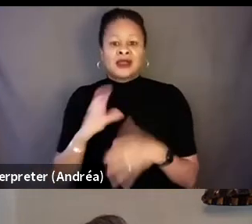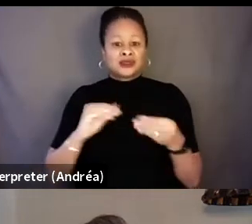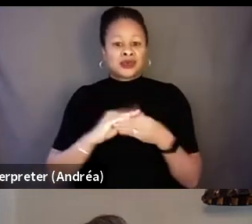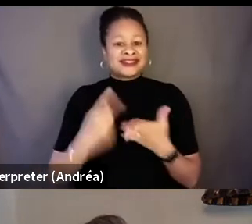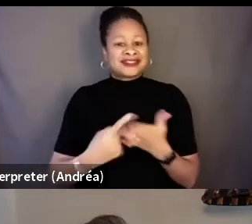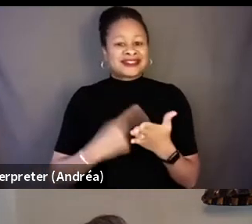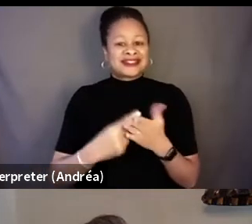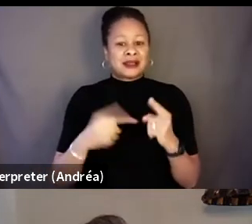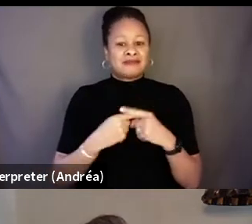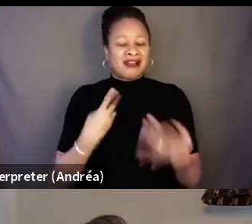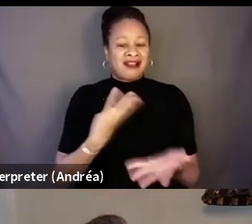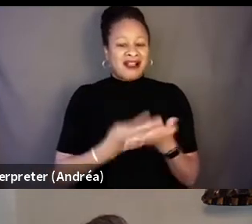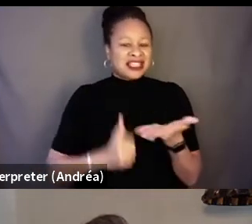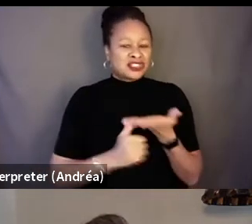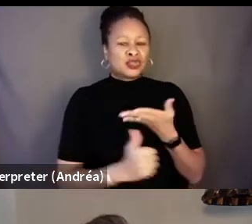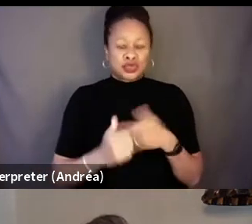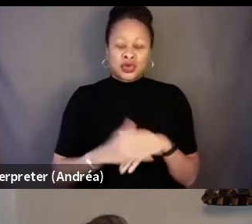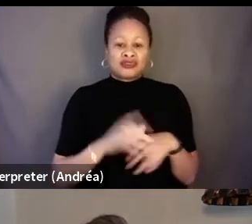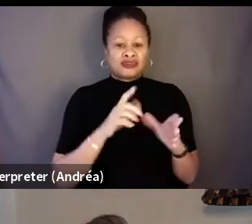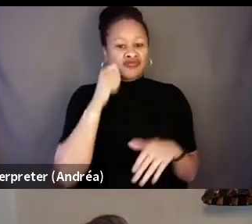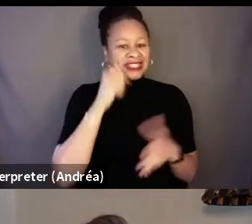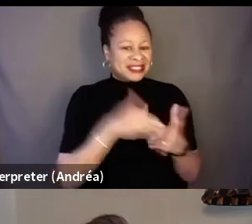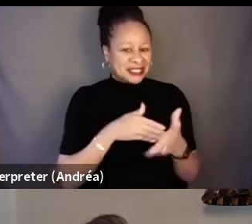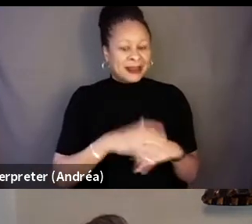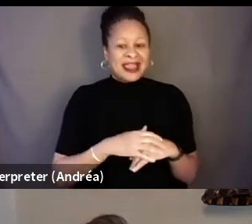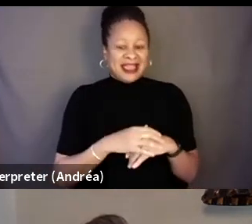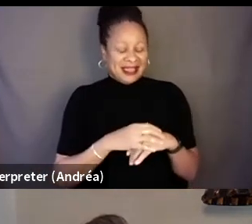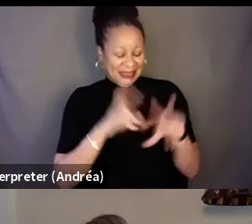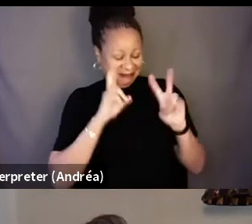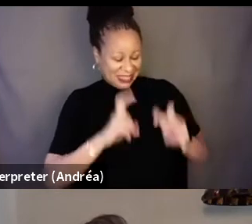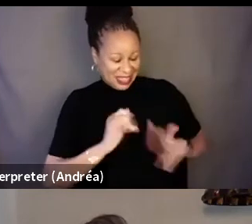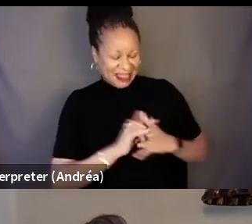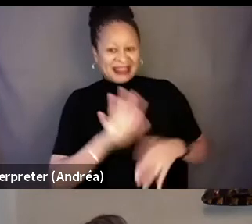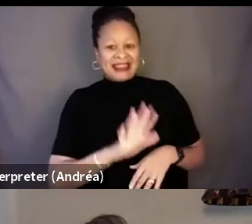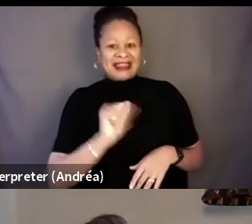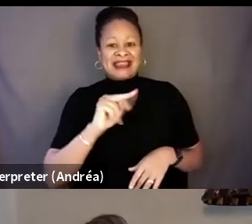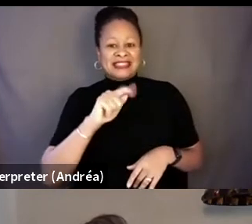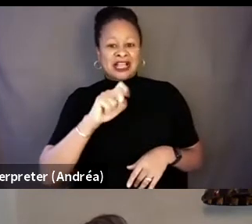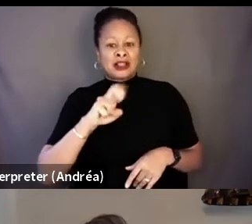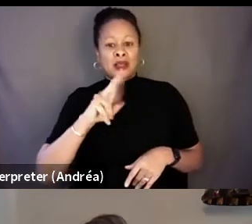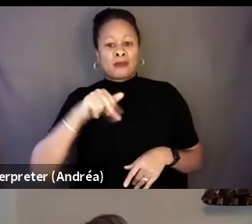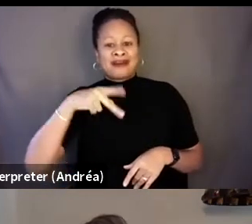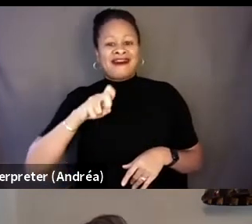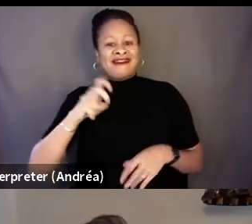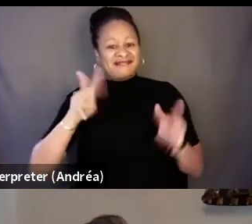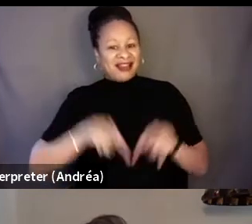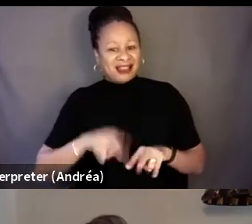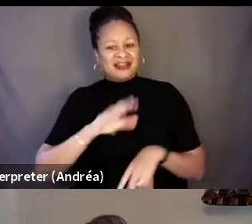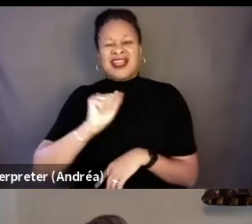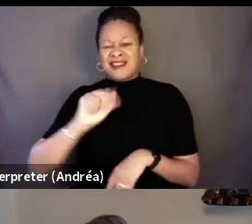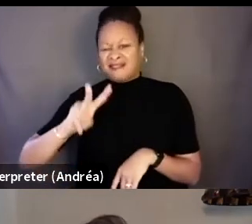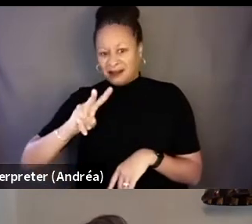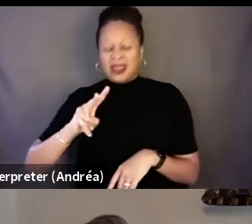about institutional racism, investigating this in Antelope Valley, focusing on housing, education,